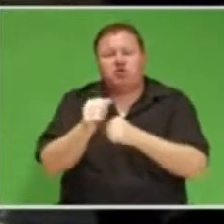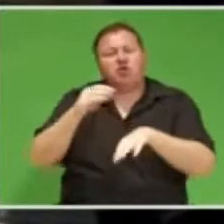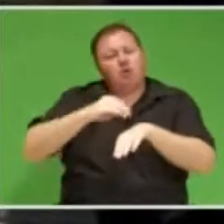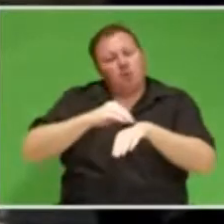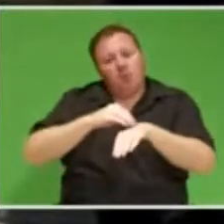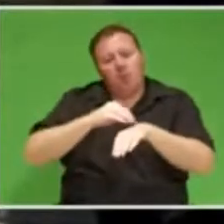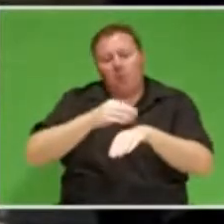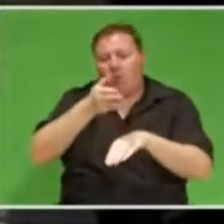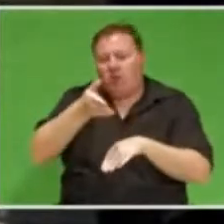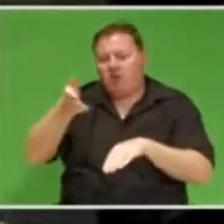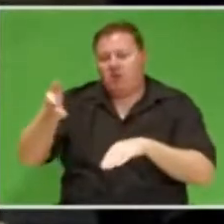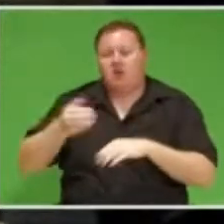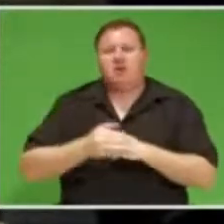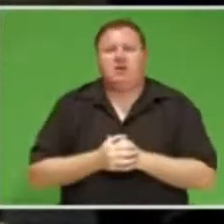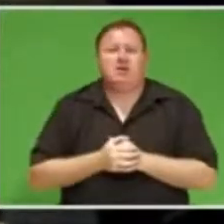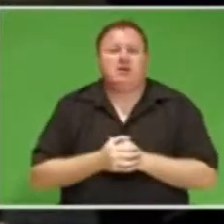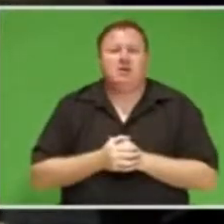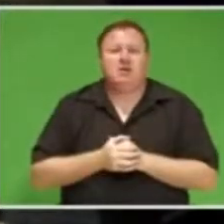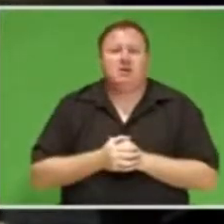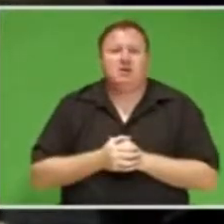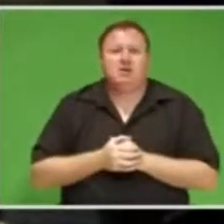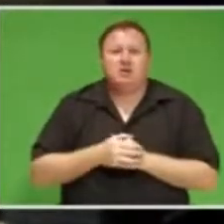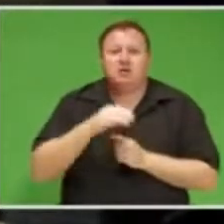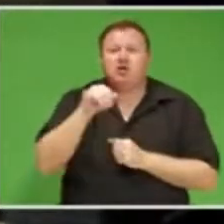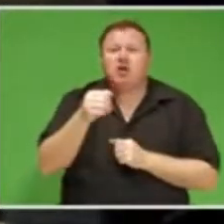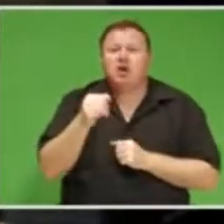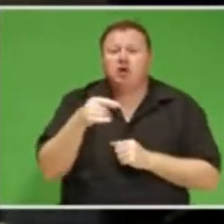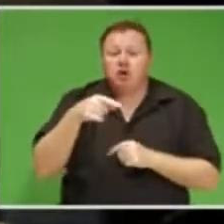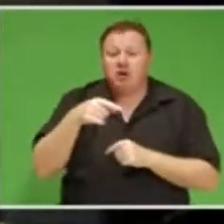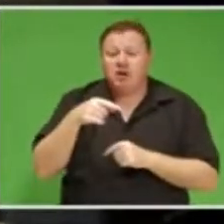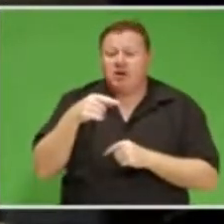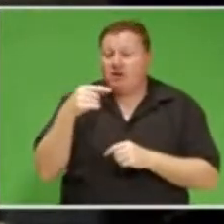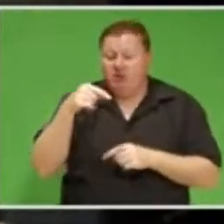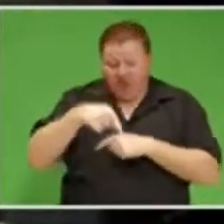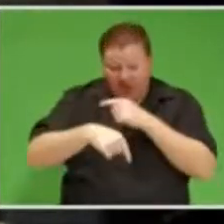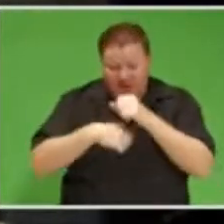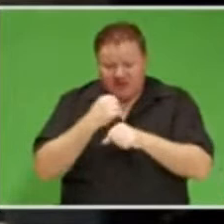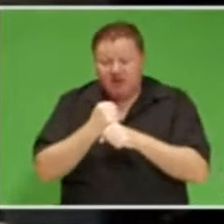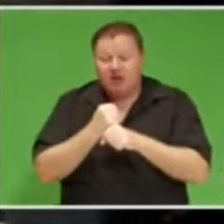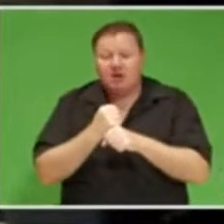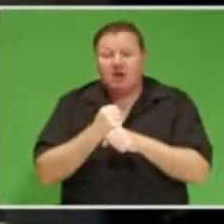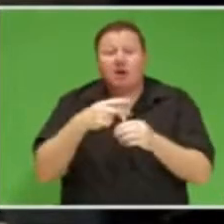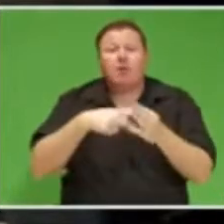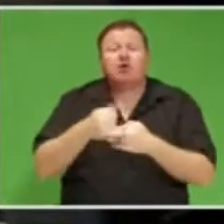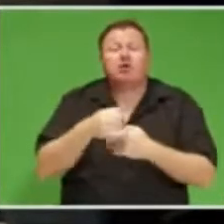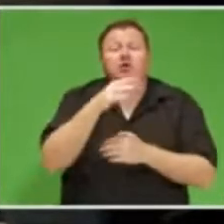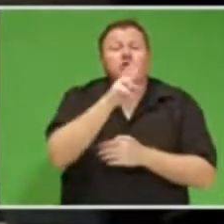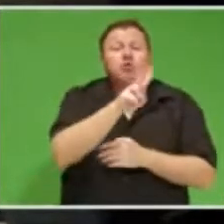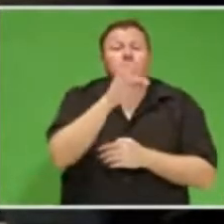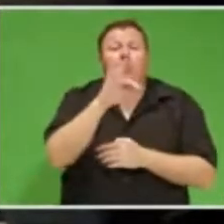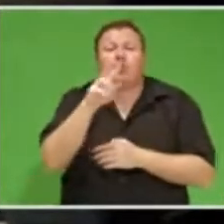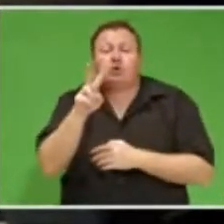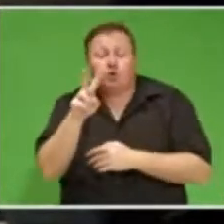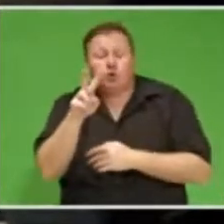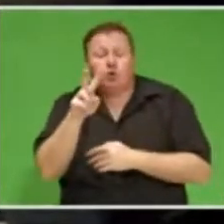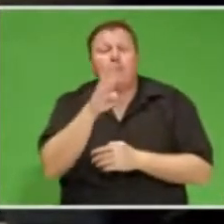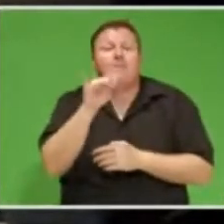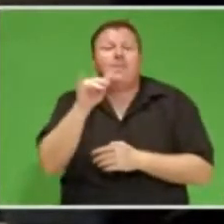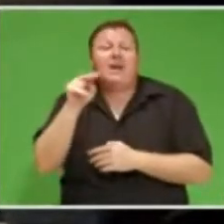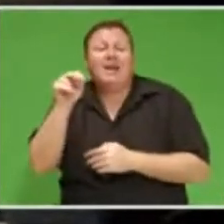year, projects that are worth 232 billion rand were